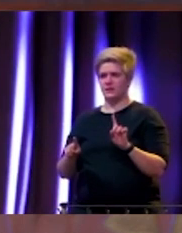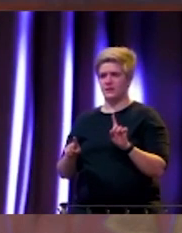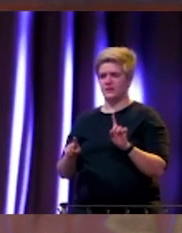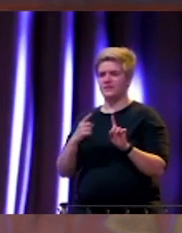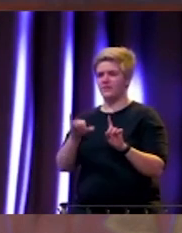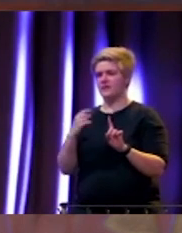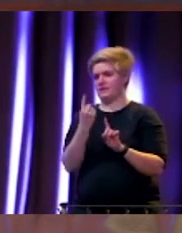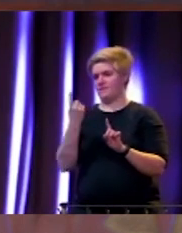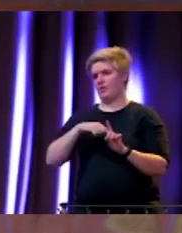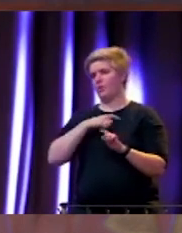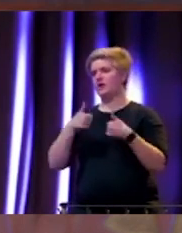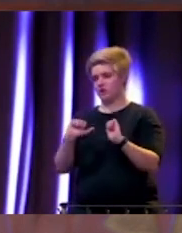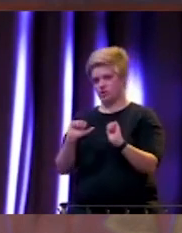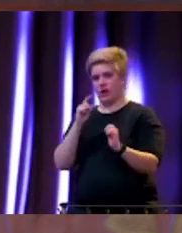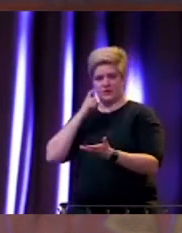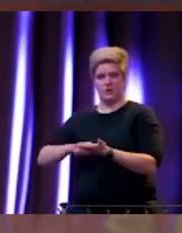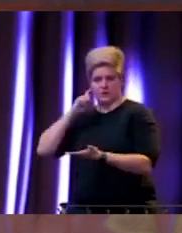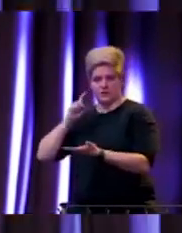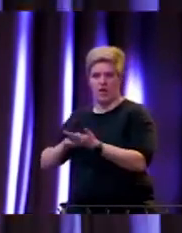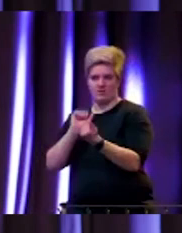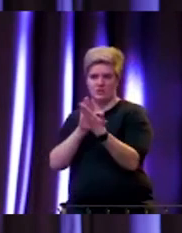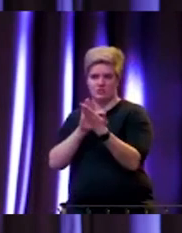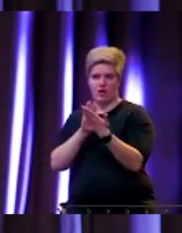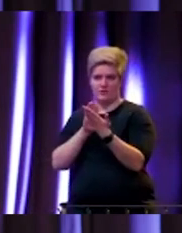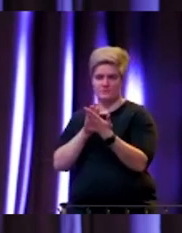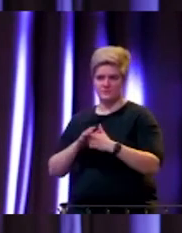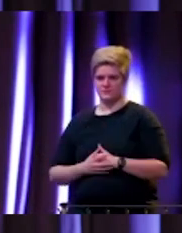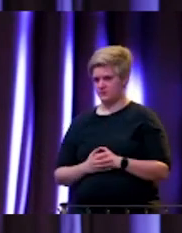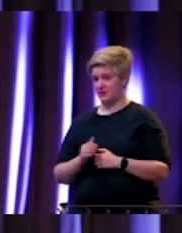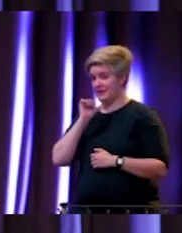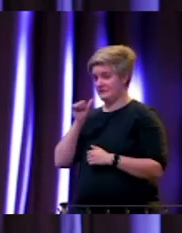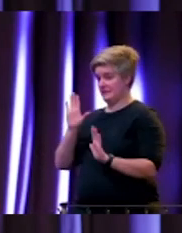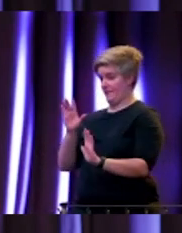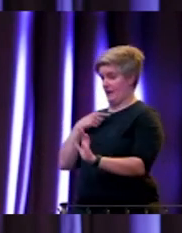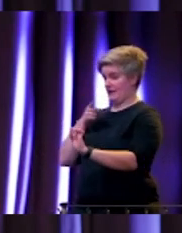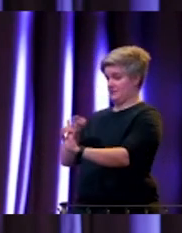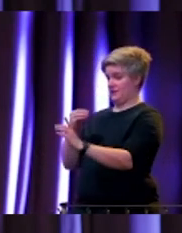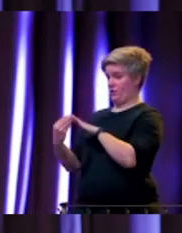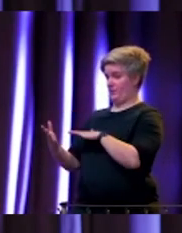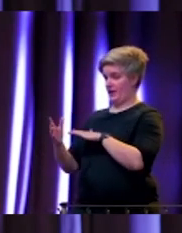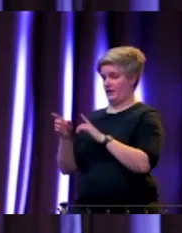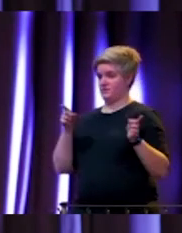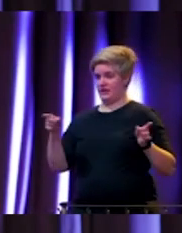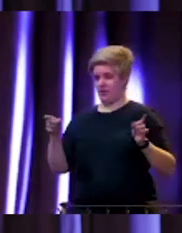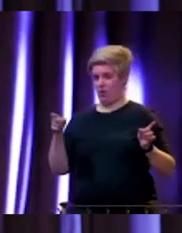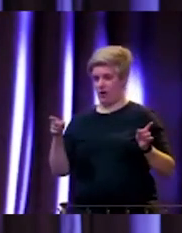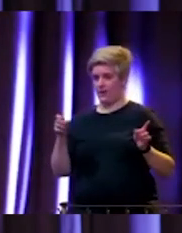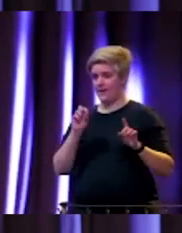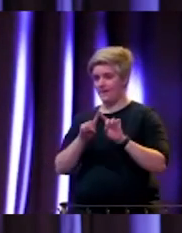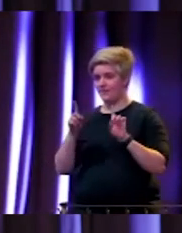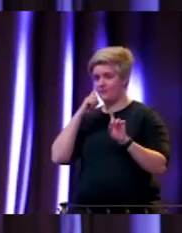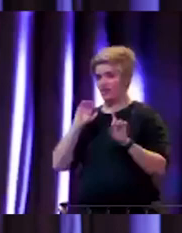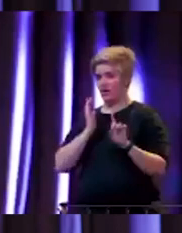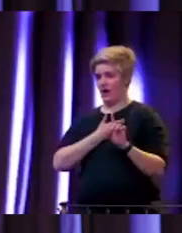that we're trying to acknowledge and address within the things that we're doing. I want to add one more comment, which is, not every, with the exception